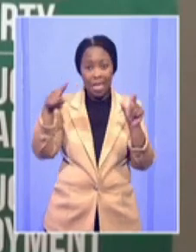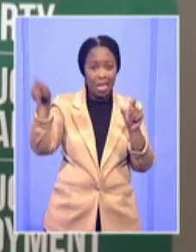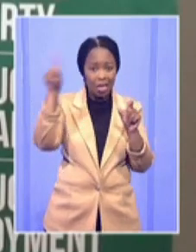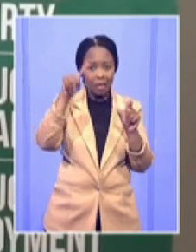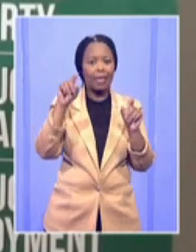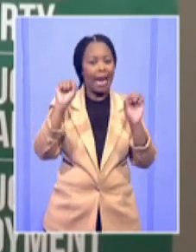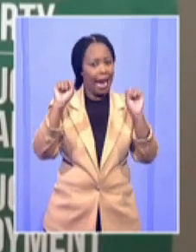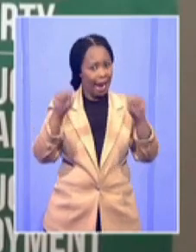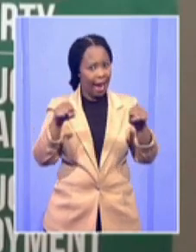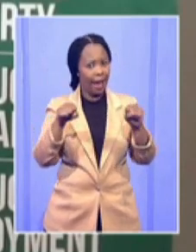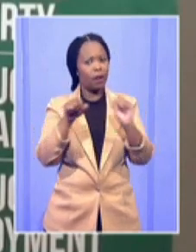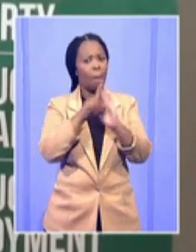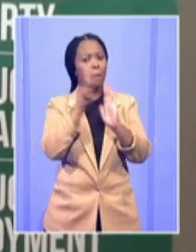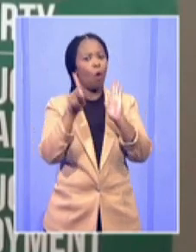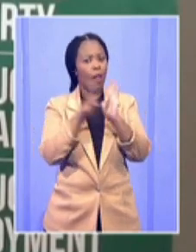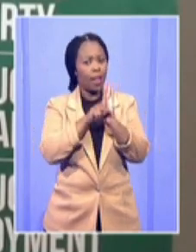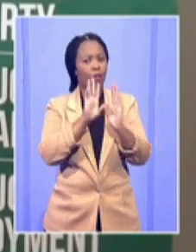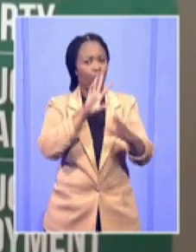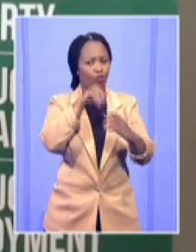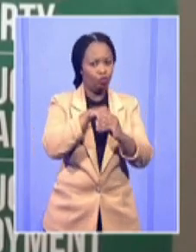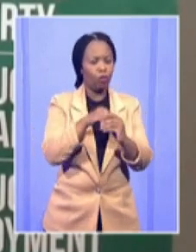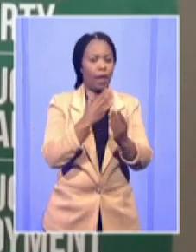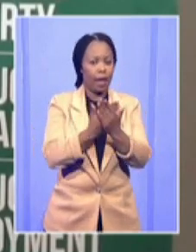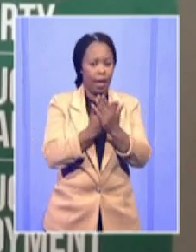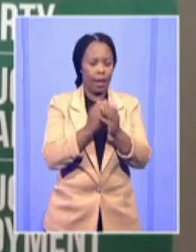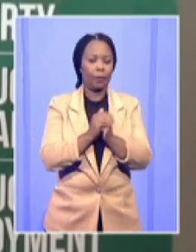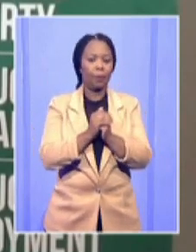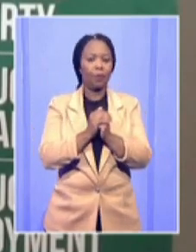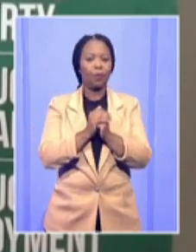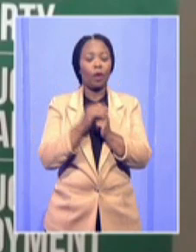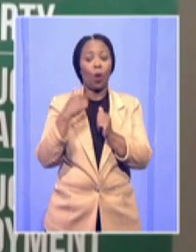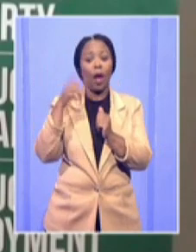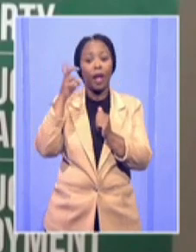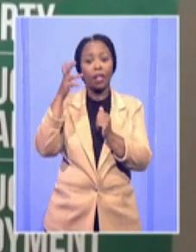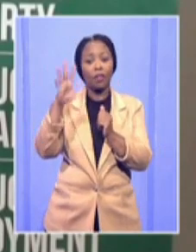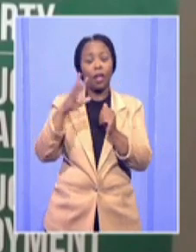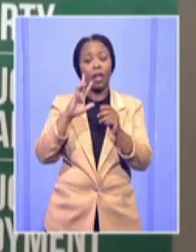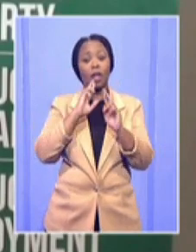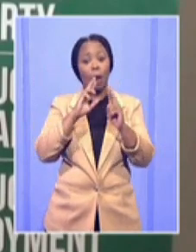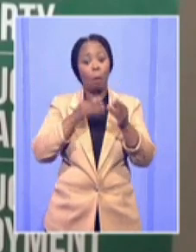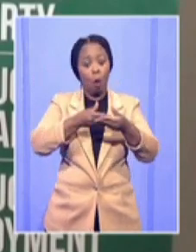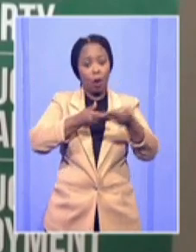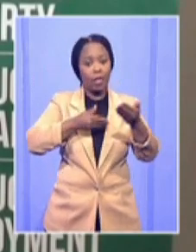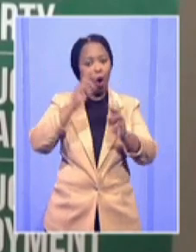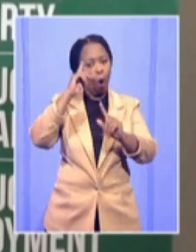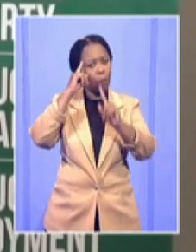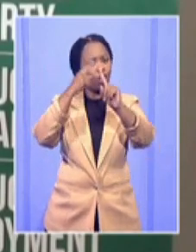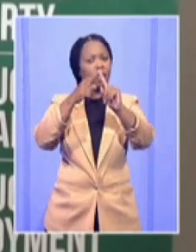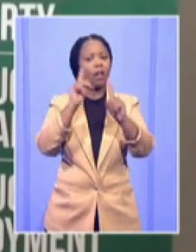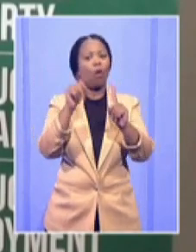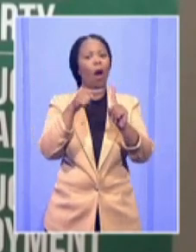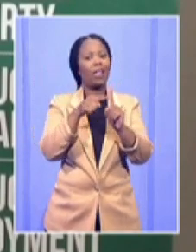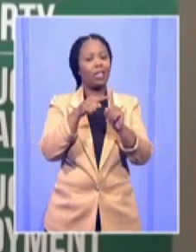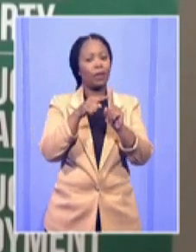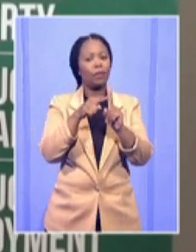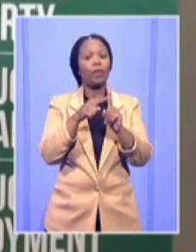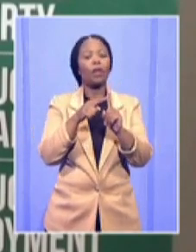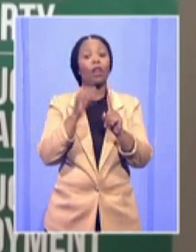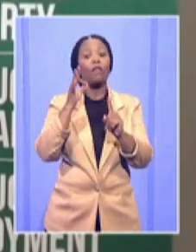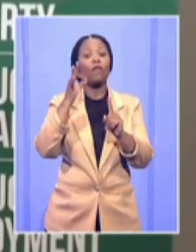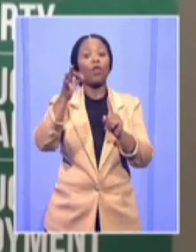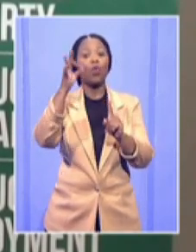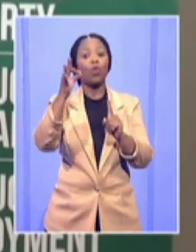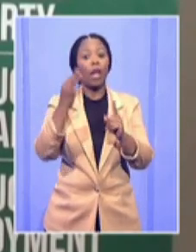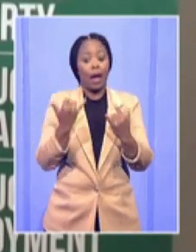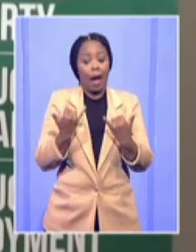the policy sphere. One of the objectives, as we heard of this report, is to inform current and future decisions